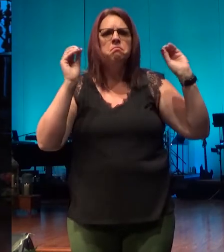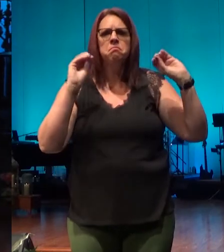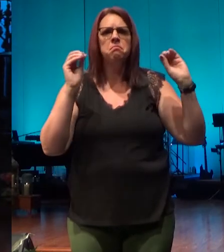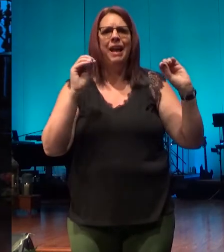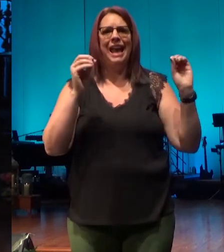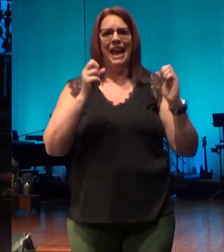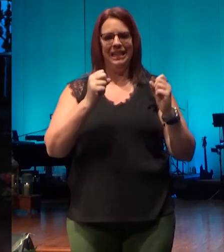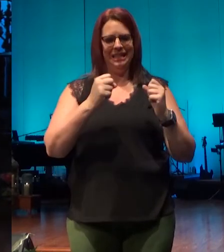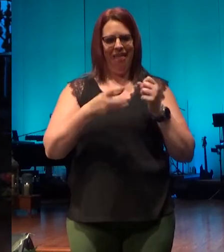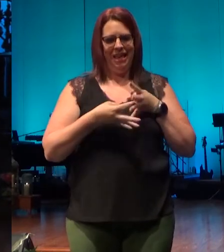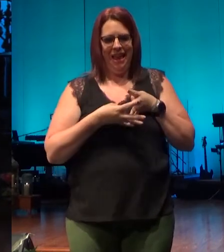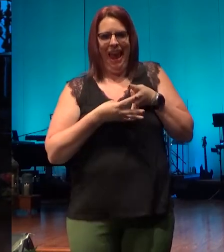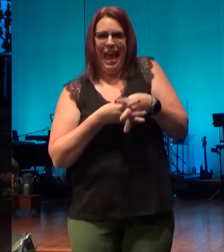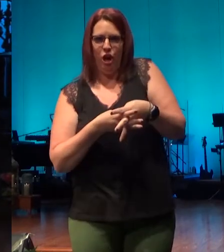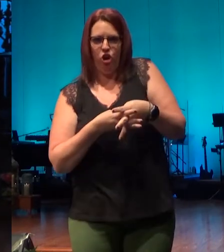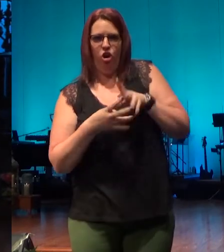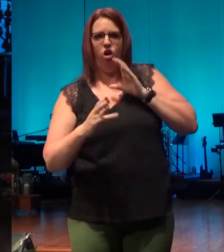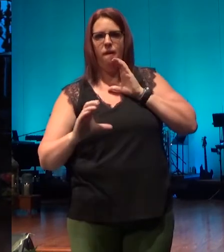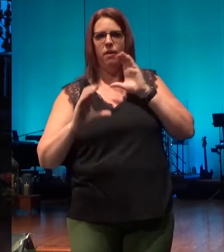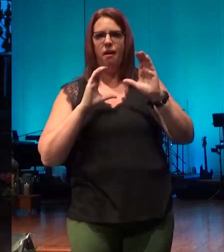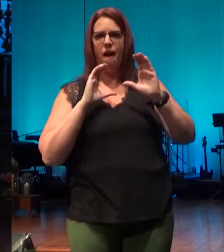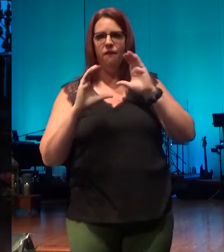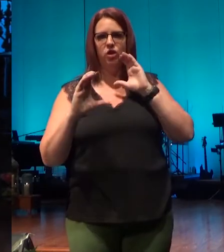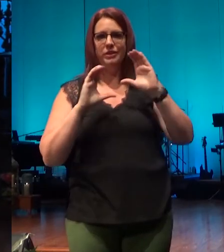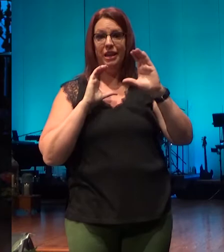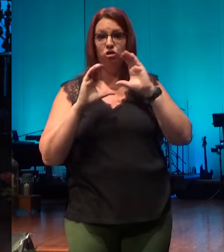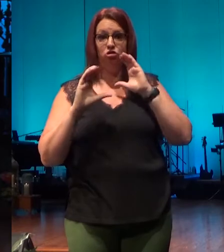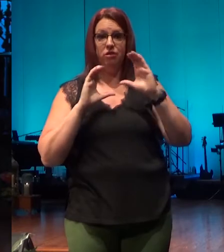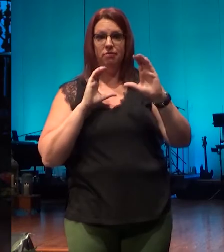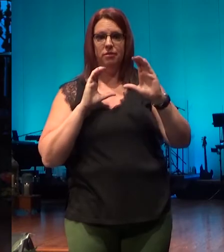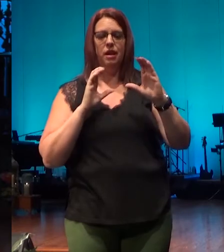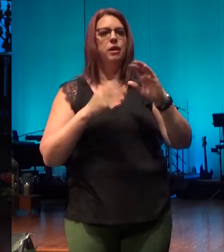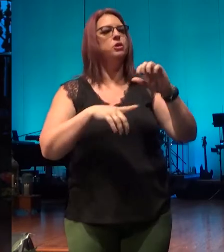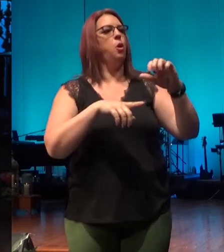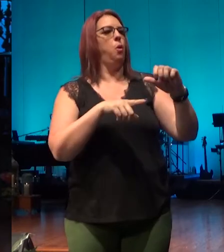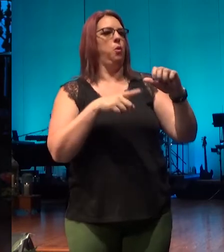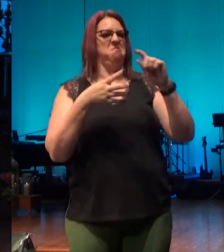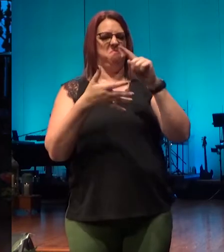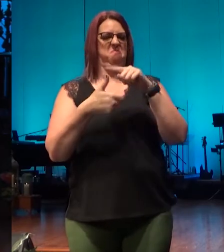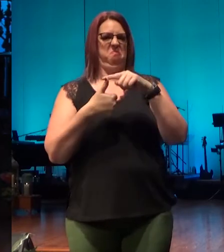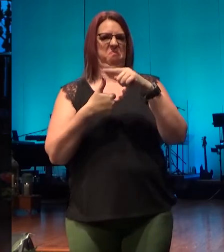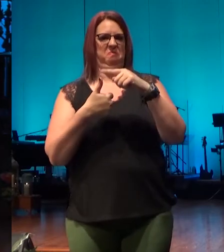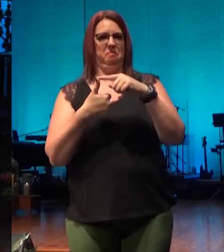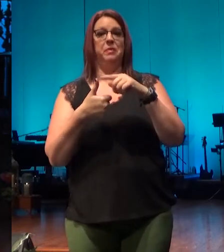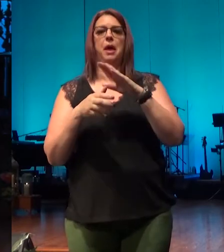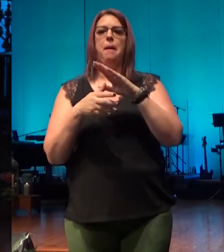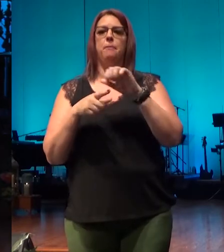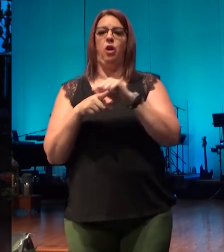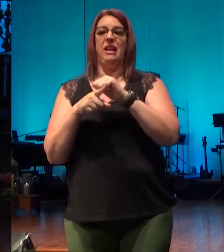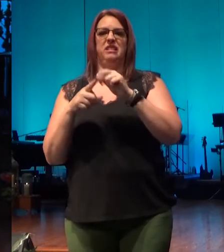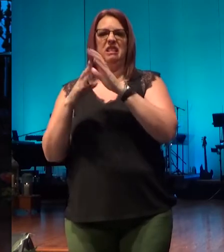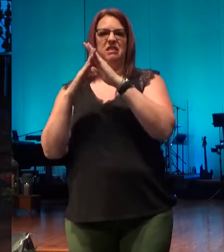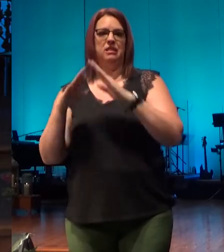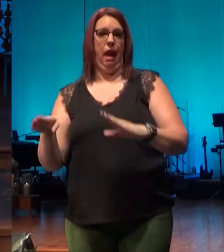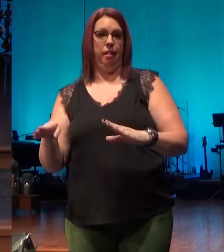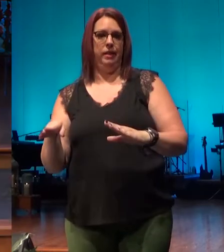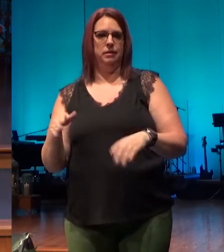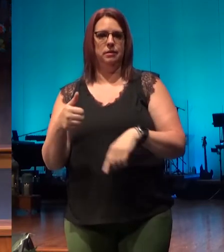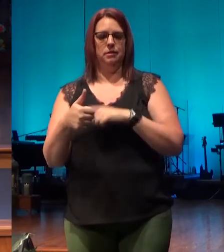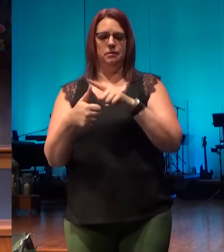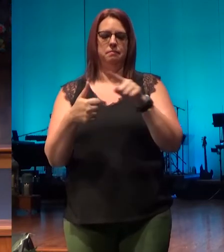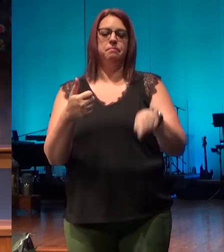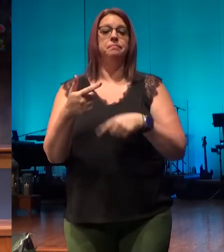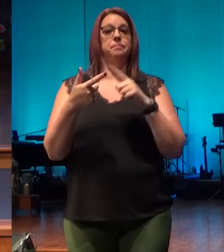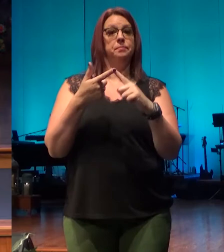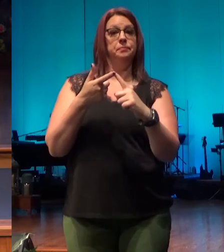of the conversation. So practicing silence. The next one can be